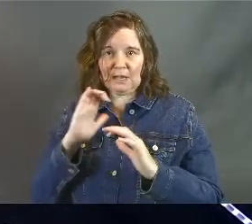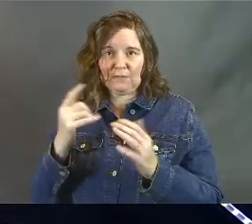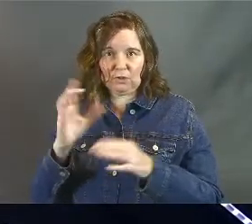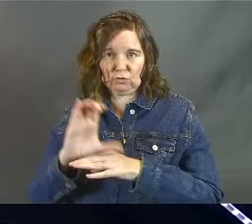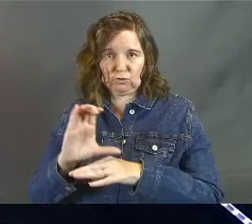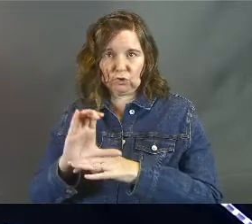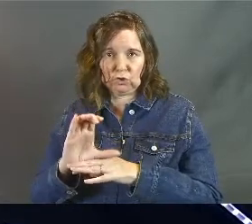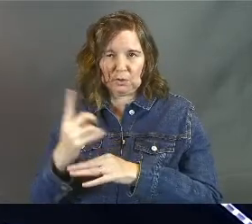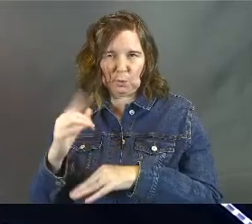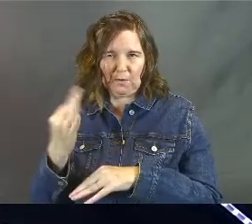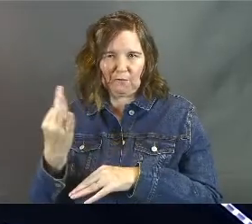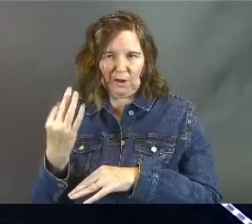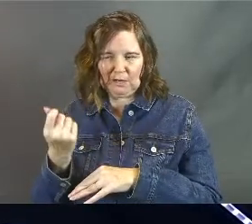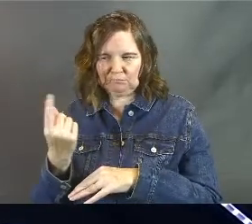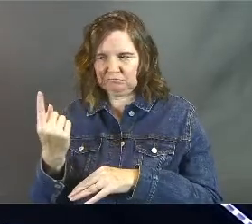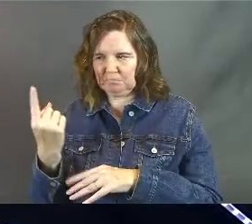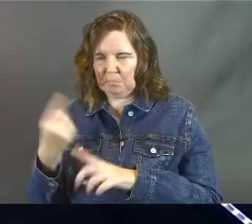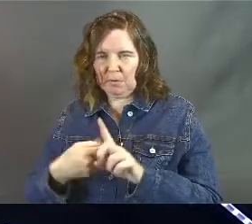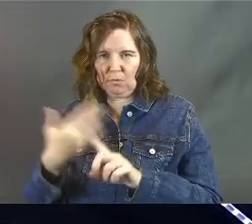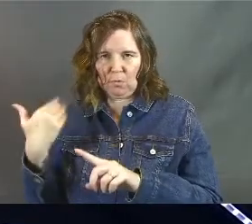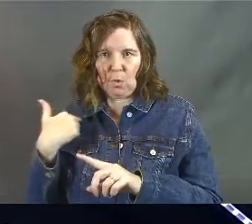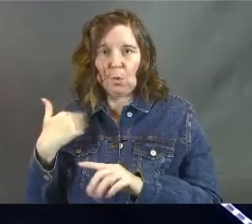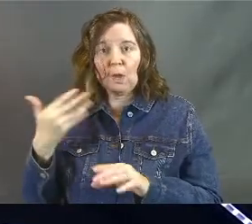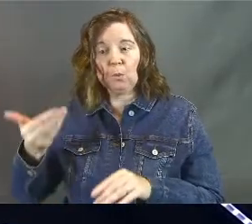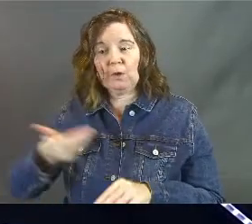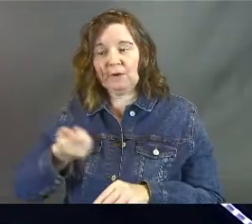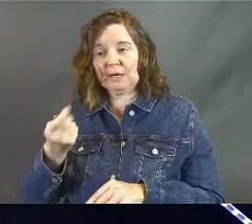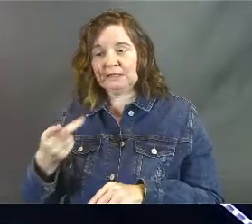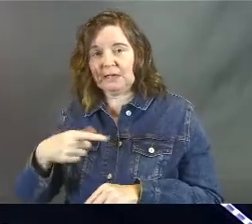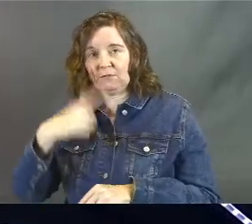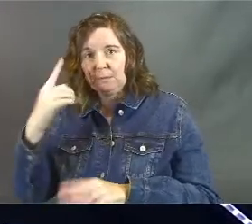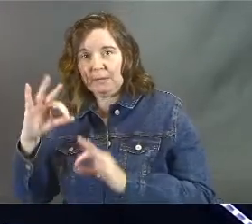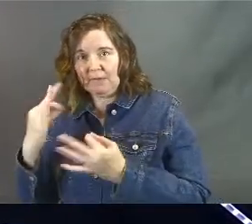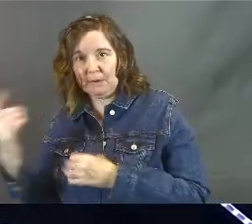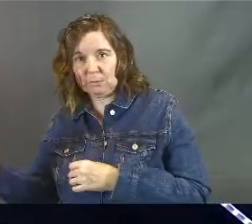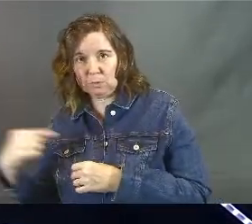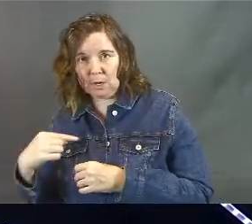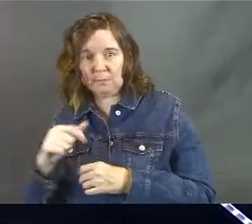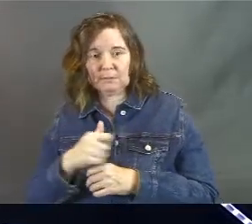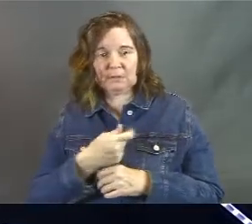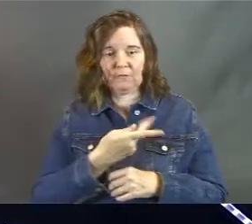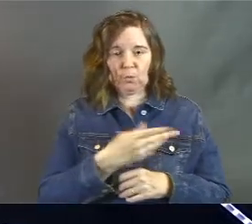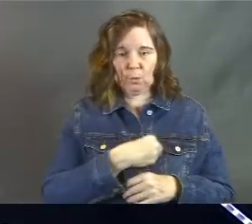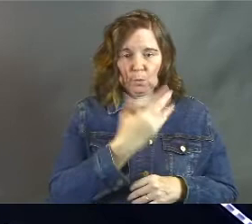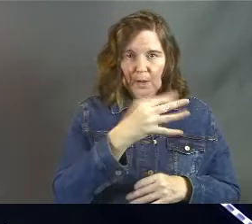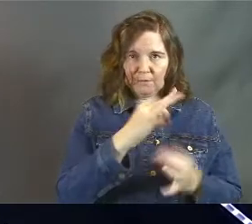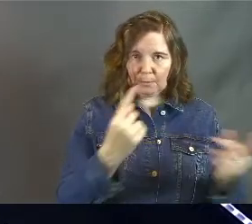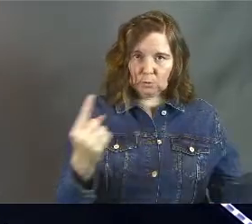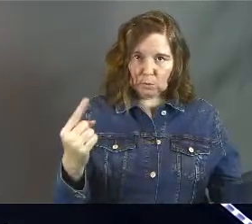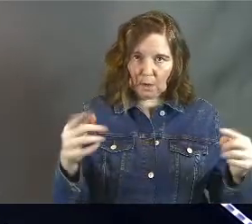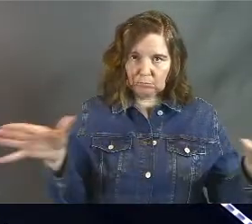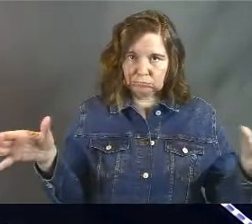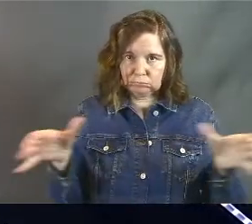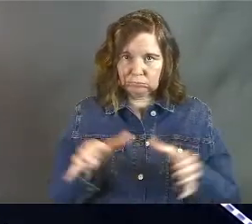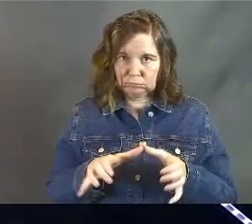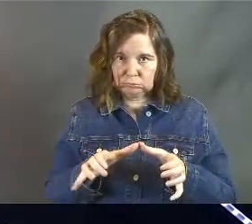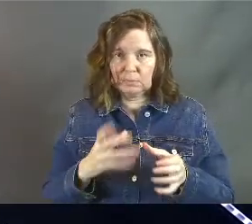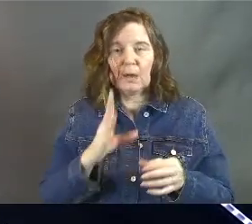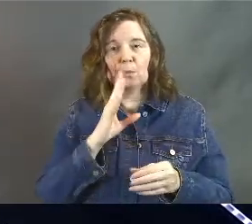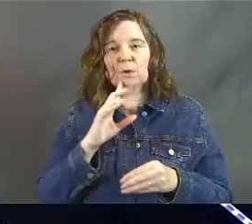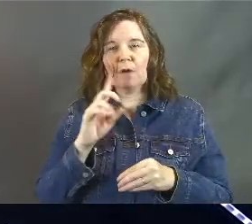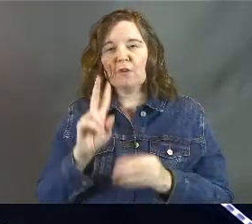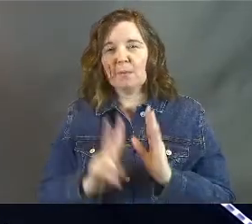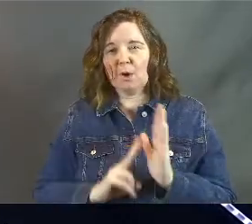at this church, and we invited several black families from our church, several white families from our church into a room, and we talked for about